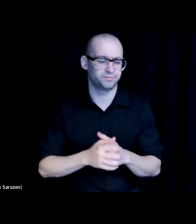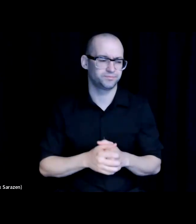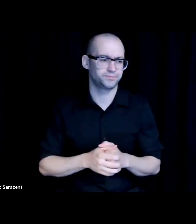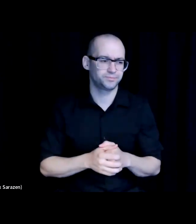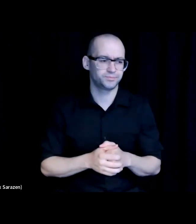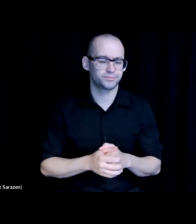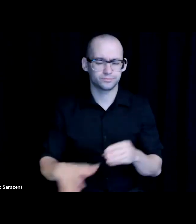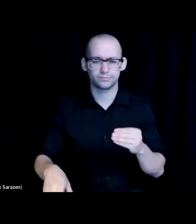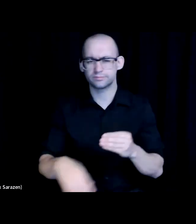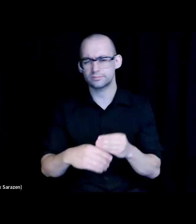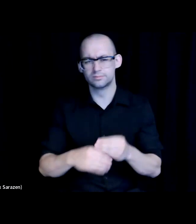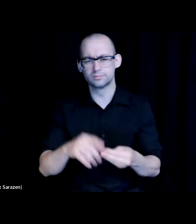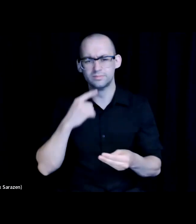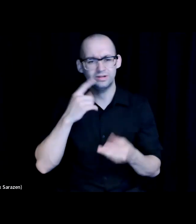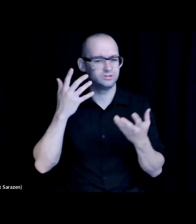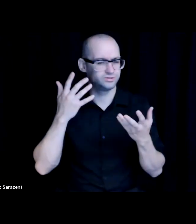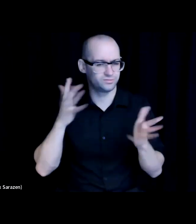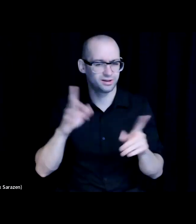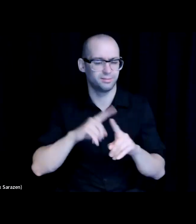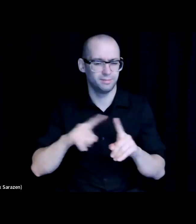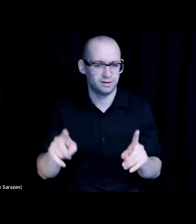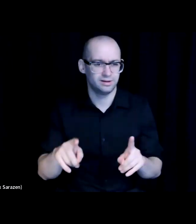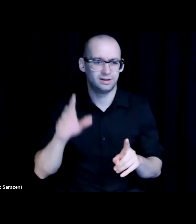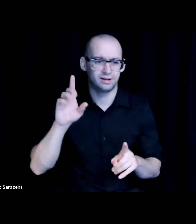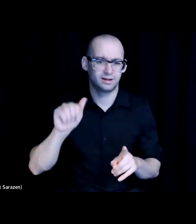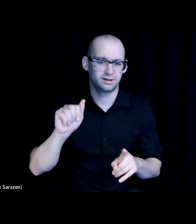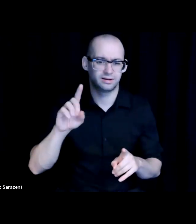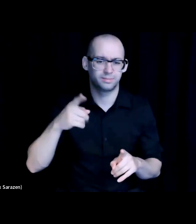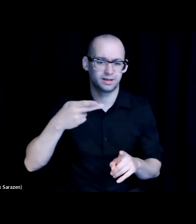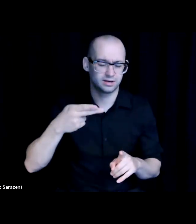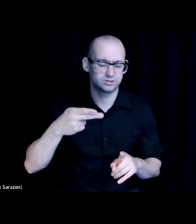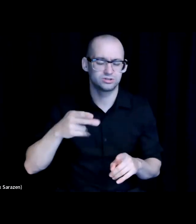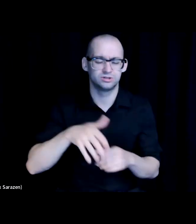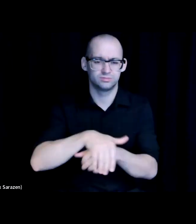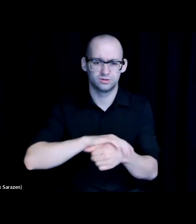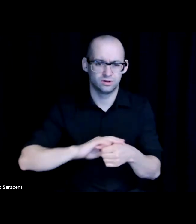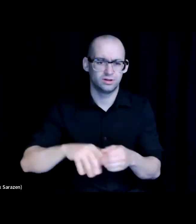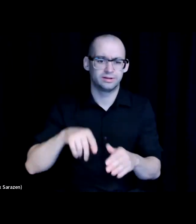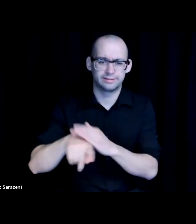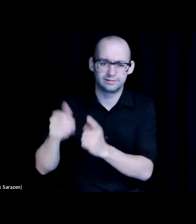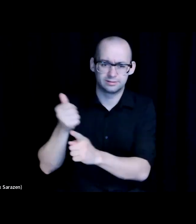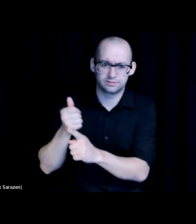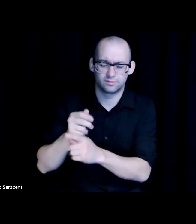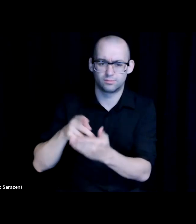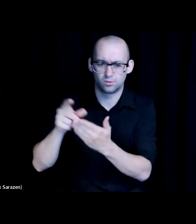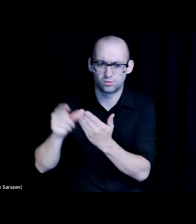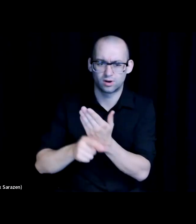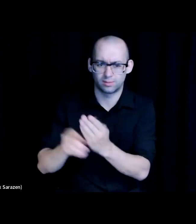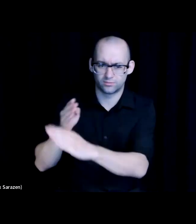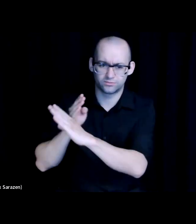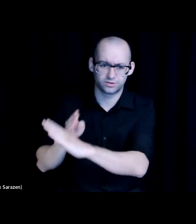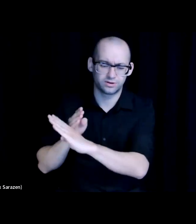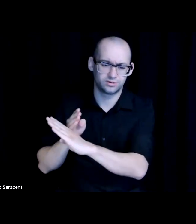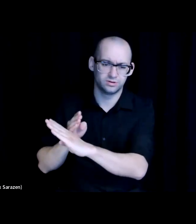Additionally, like I mentioned, the CDPH's Comprehensive Suicide Prevention Program that's funded